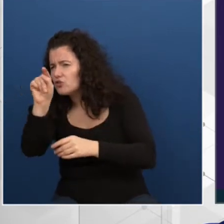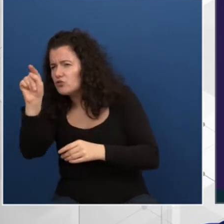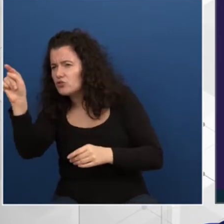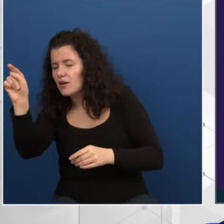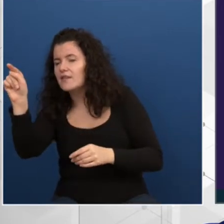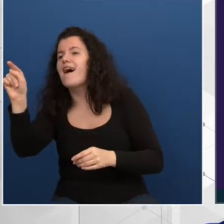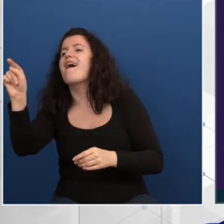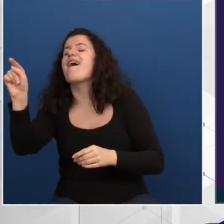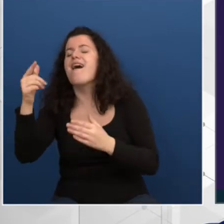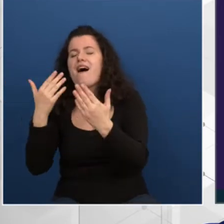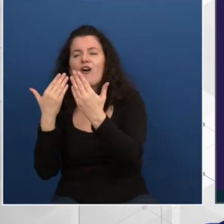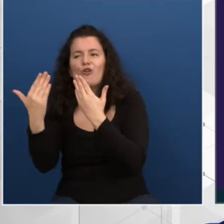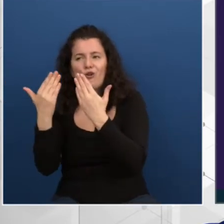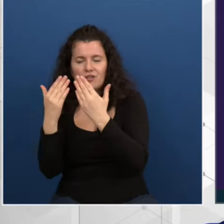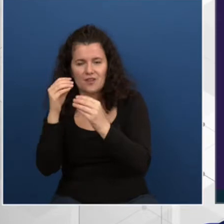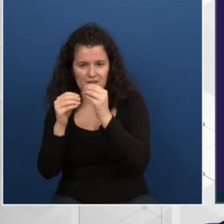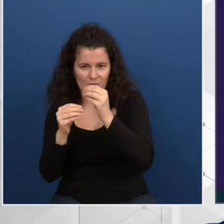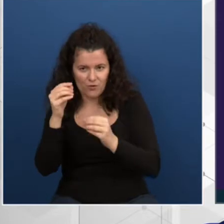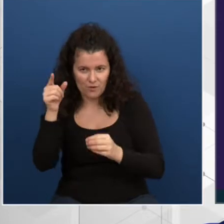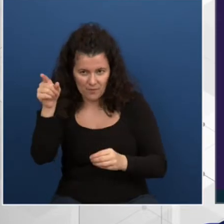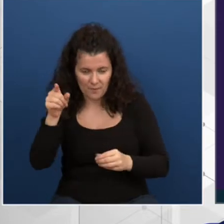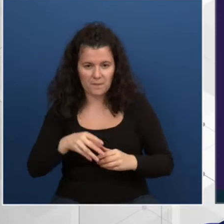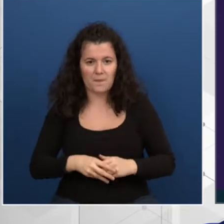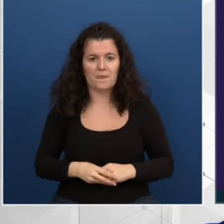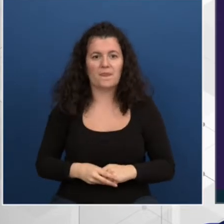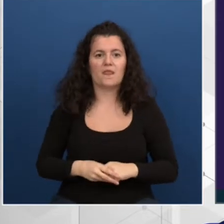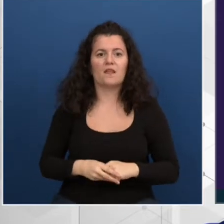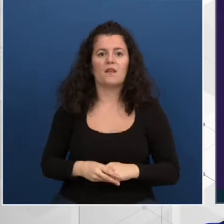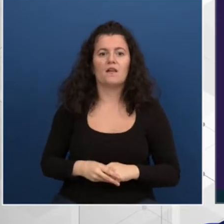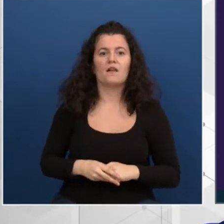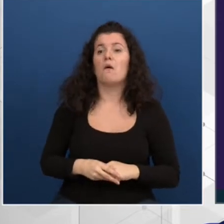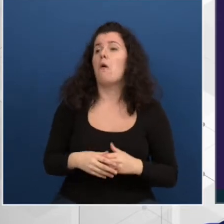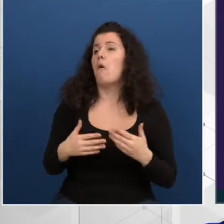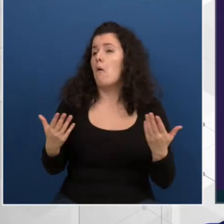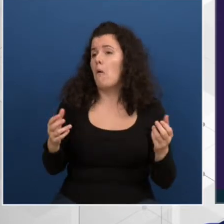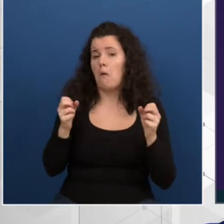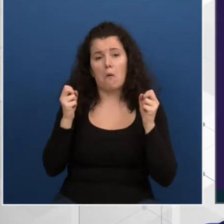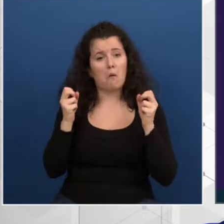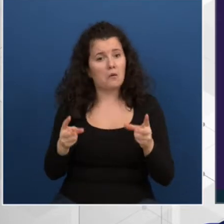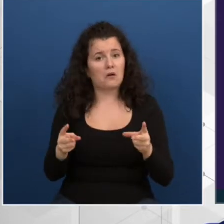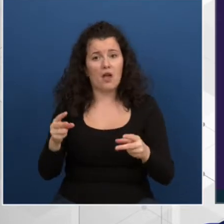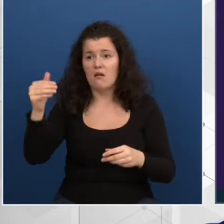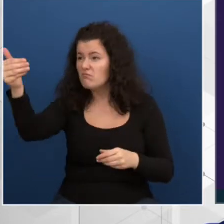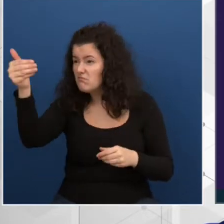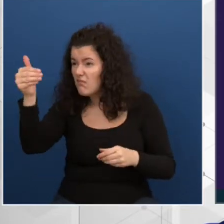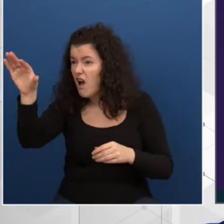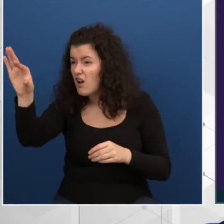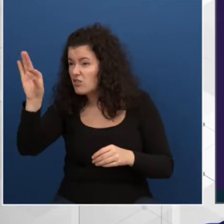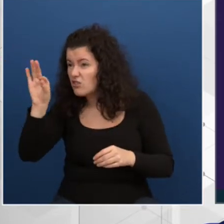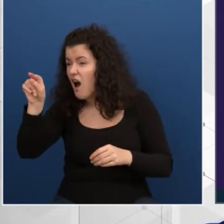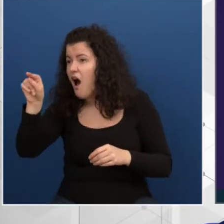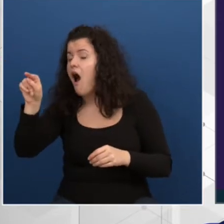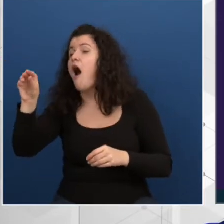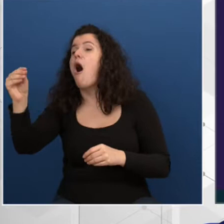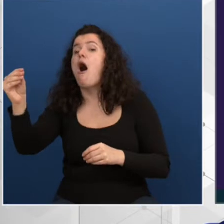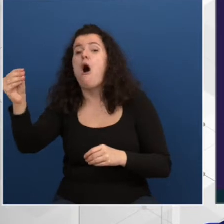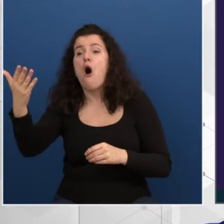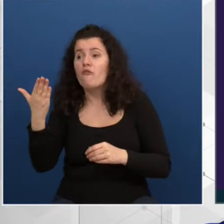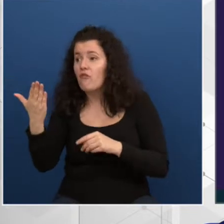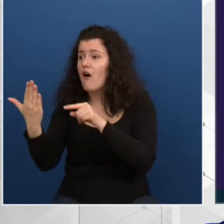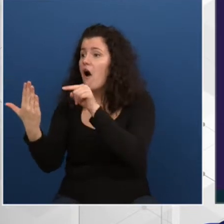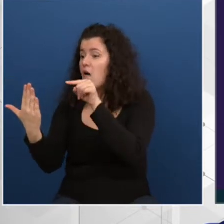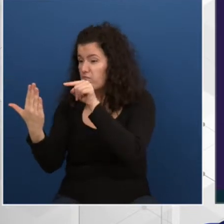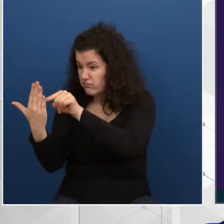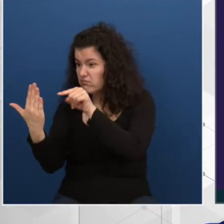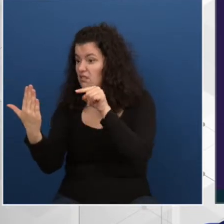sufficient contrast for these items. And oh, great, it's even offering me a color choice with higher contrast to make it easier for me to update the color